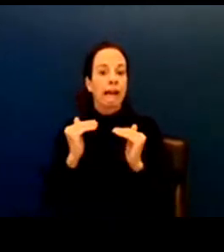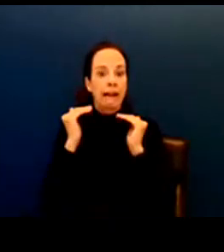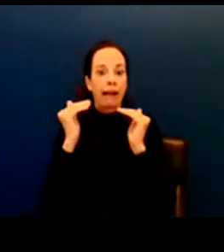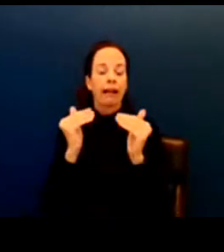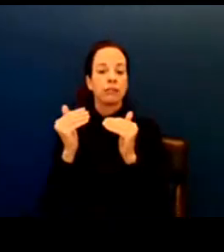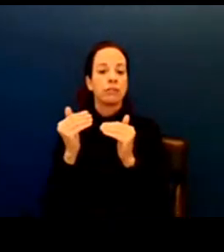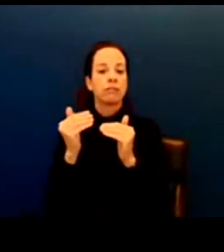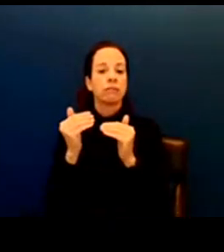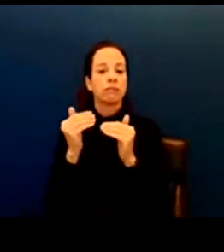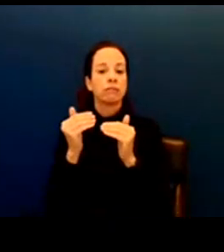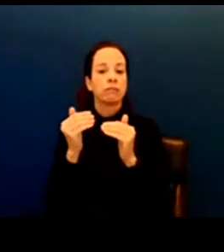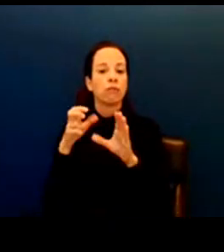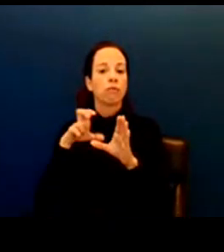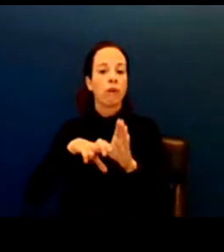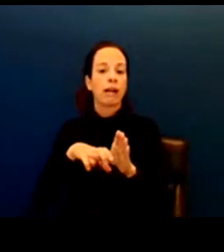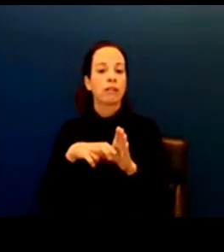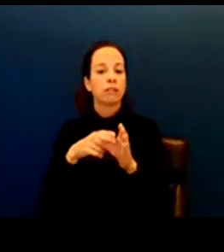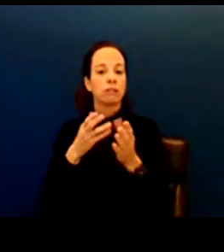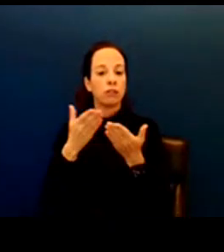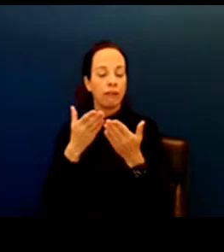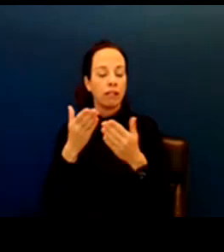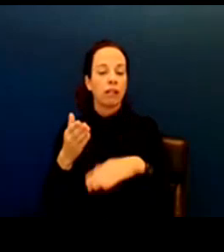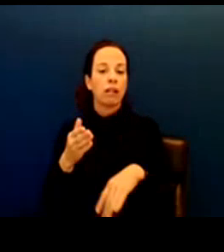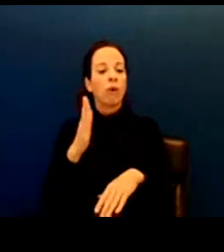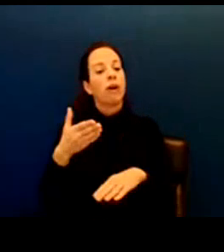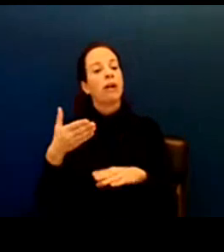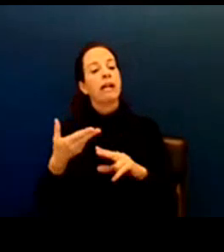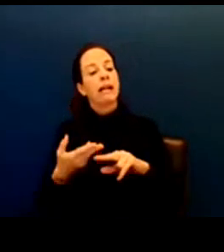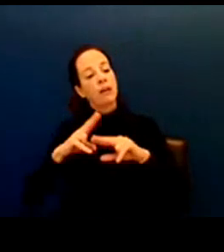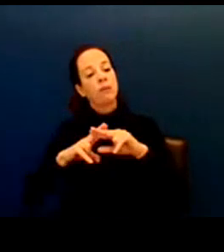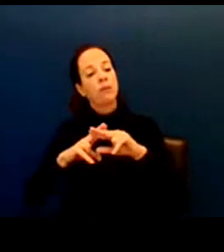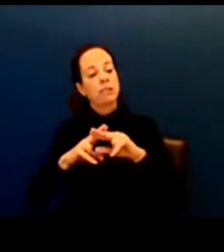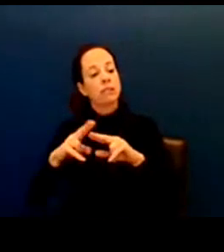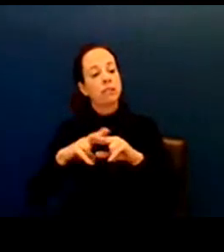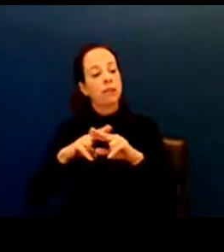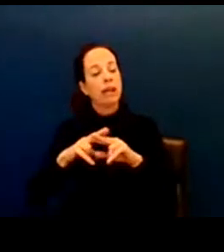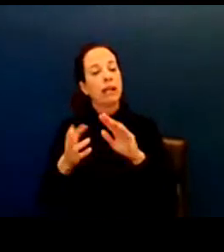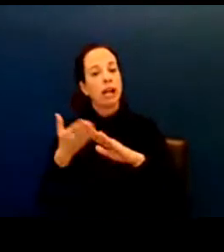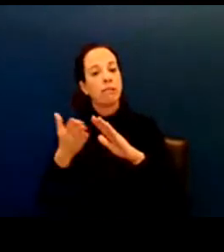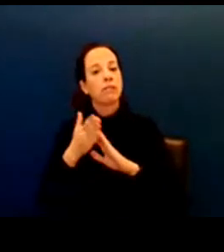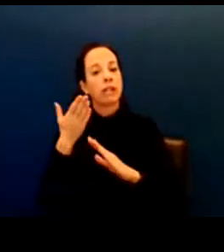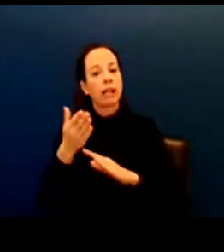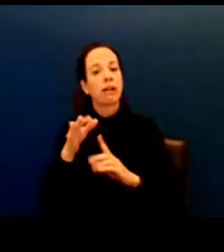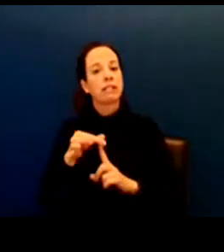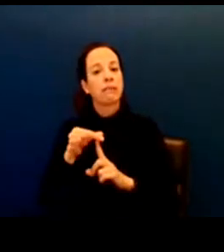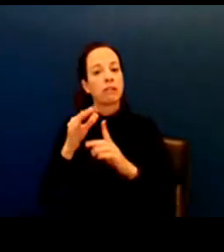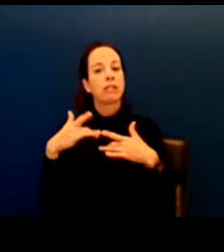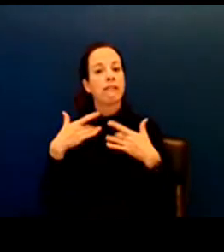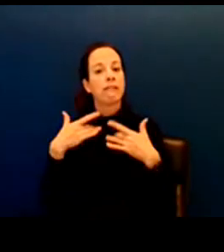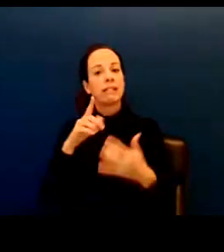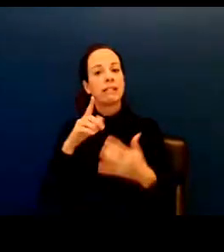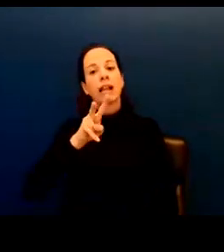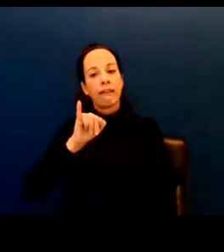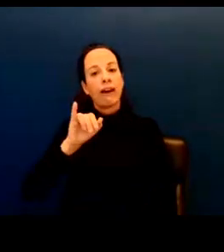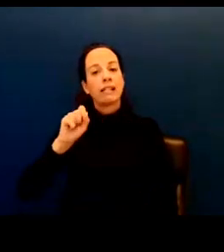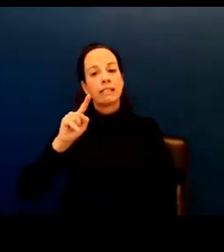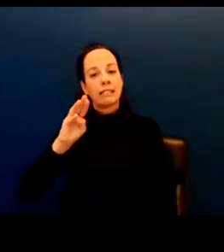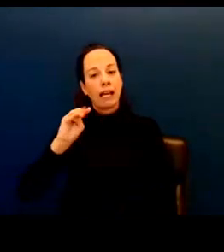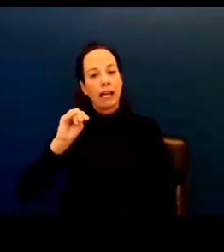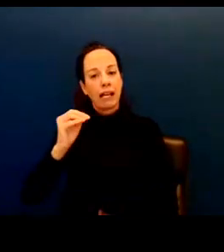will support increased train operations during special events at Levi Stadium. As a result, the project will contribute